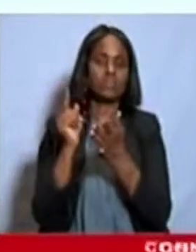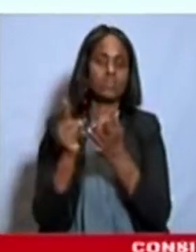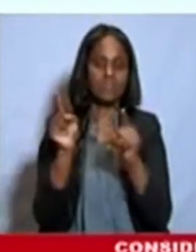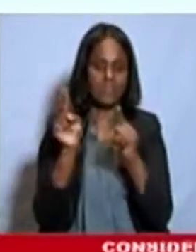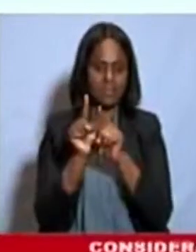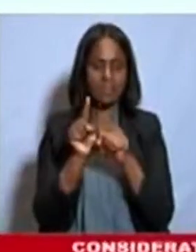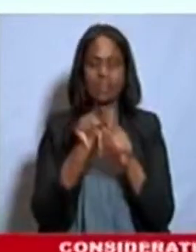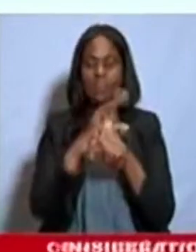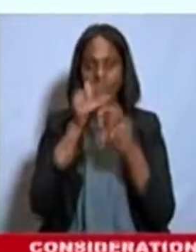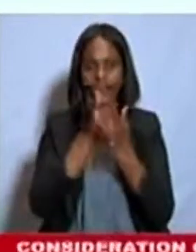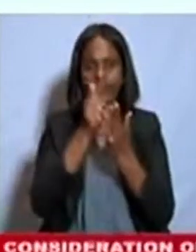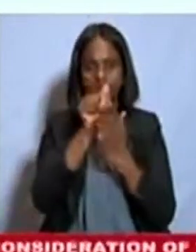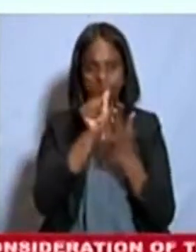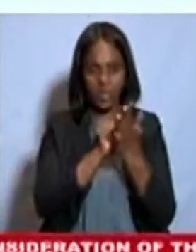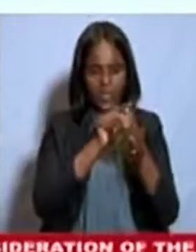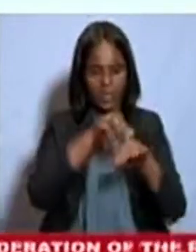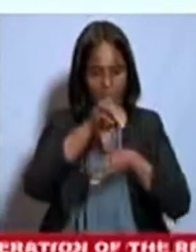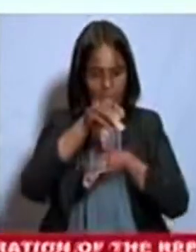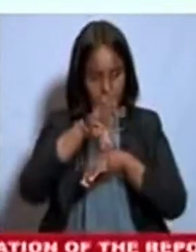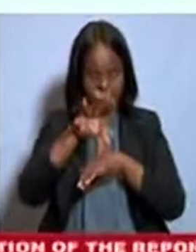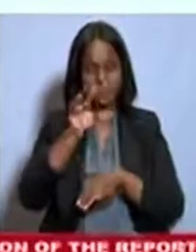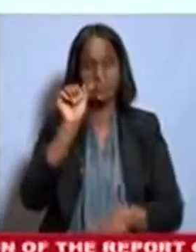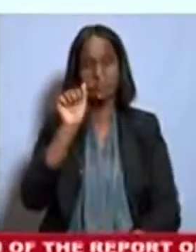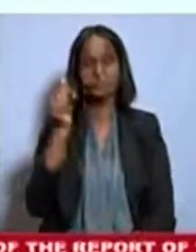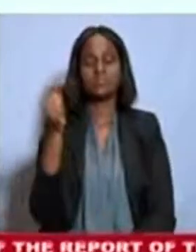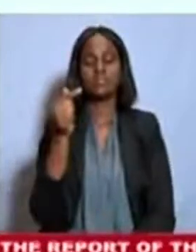and the legal advice of the Attorney General.